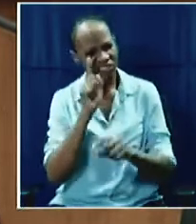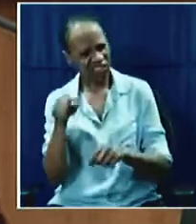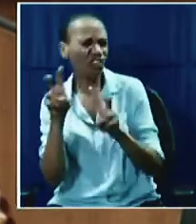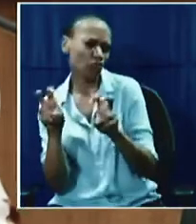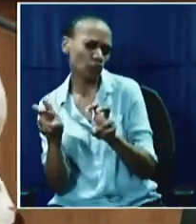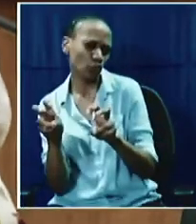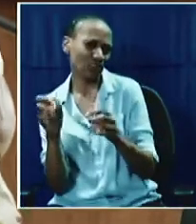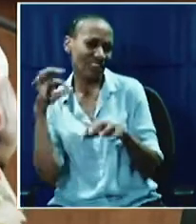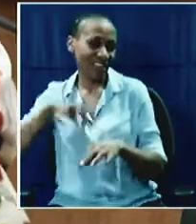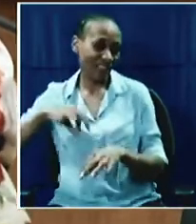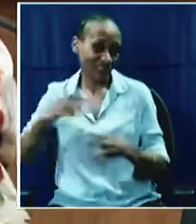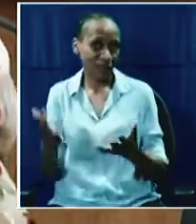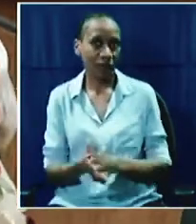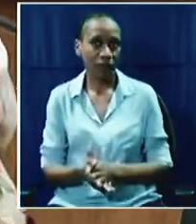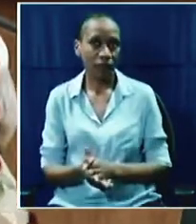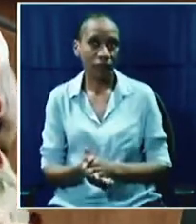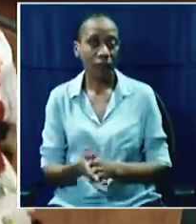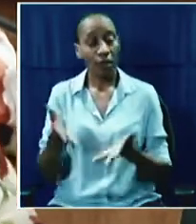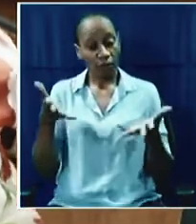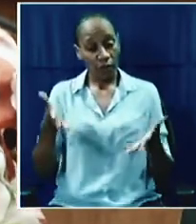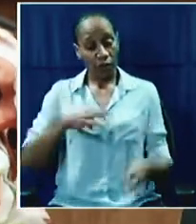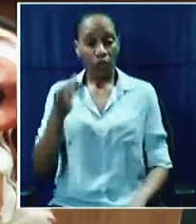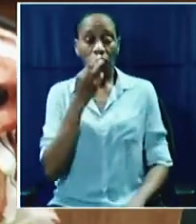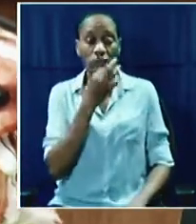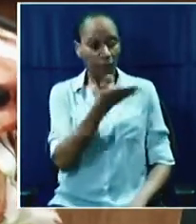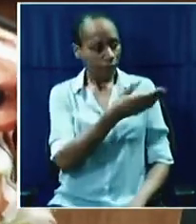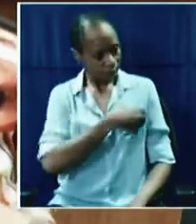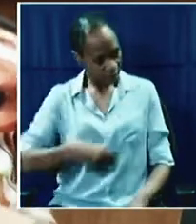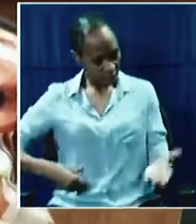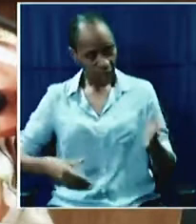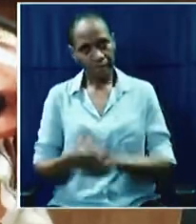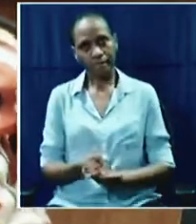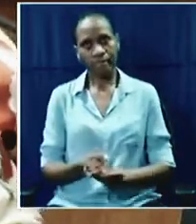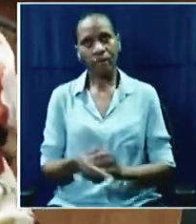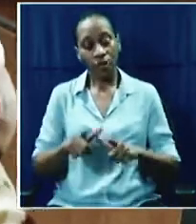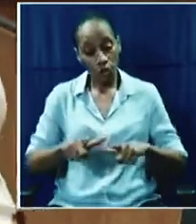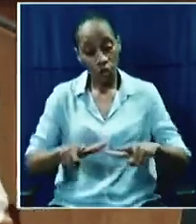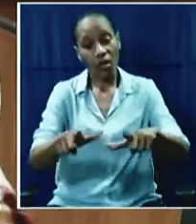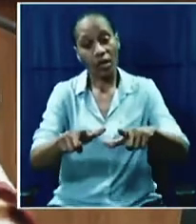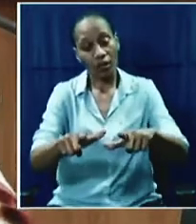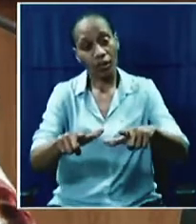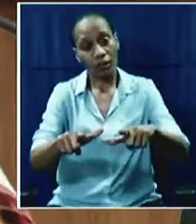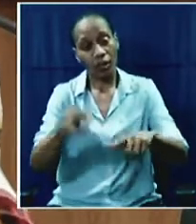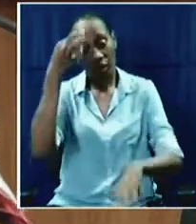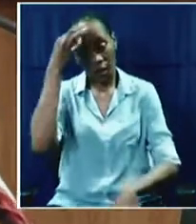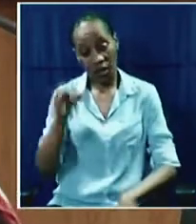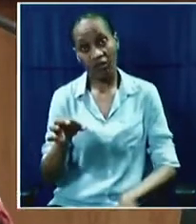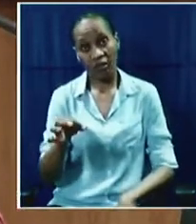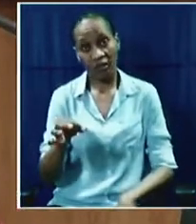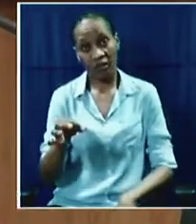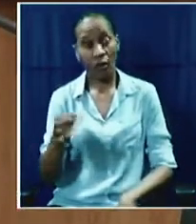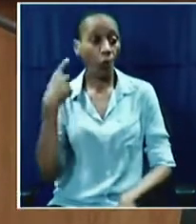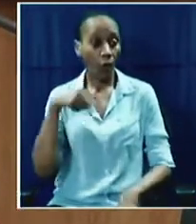What we also would like to say, President, is that the local government white